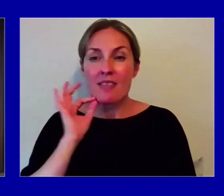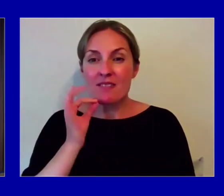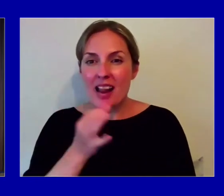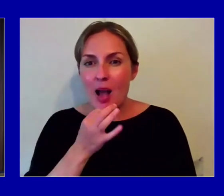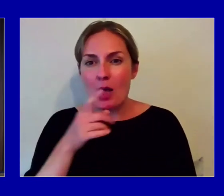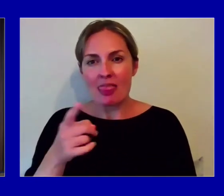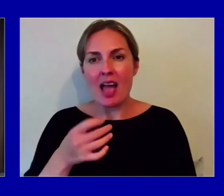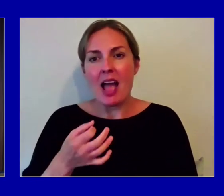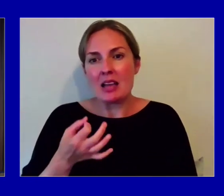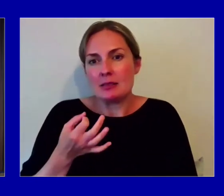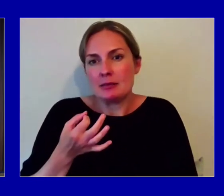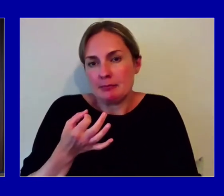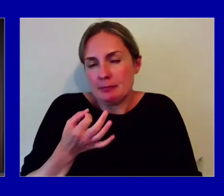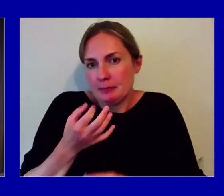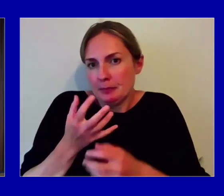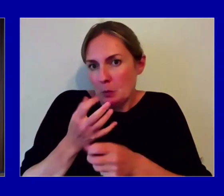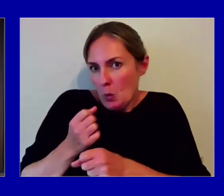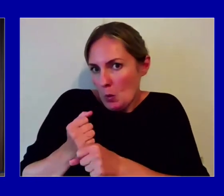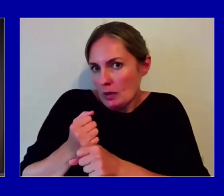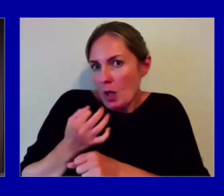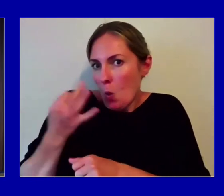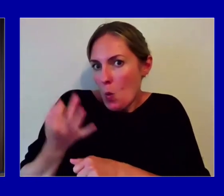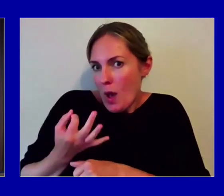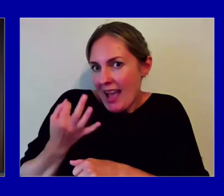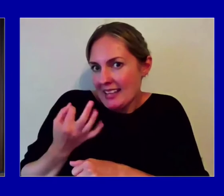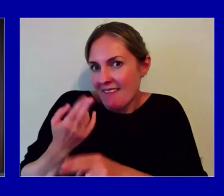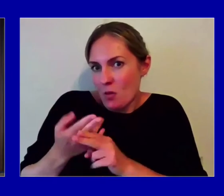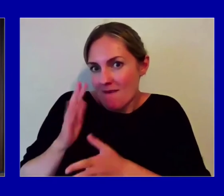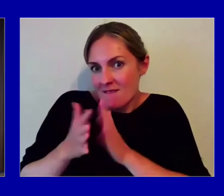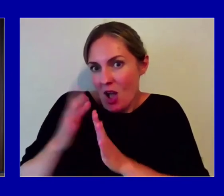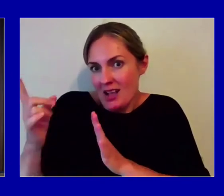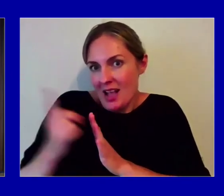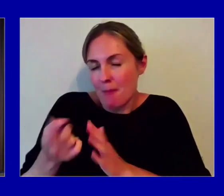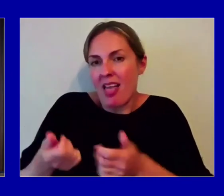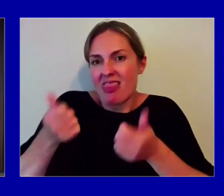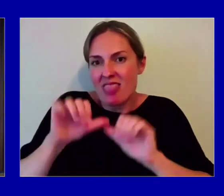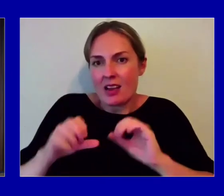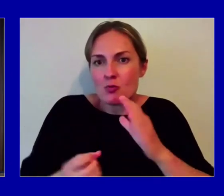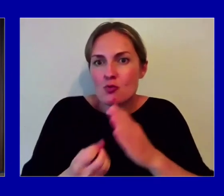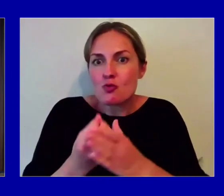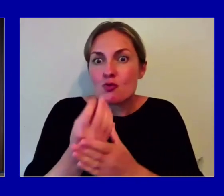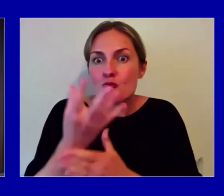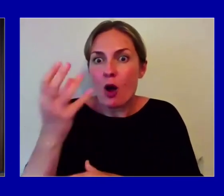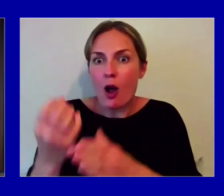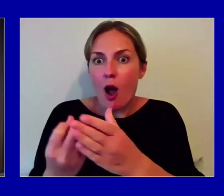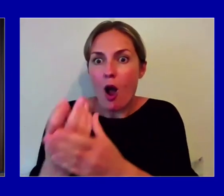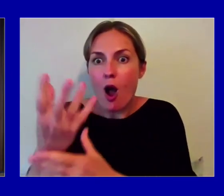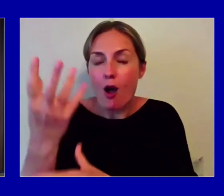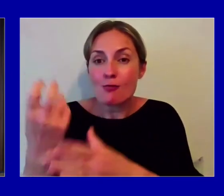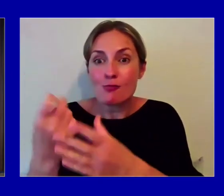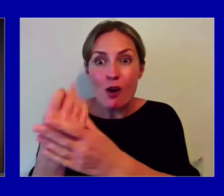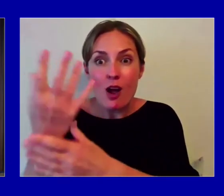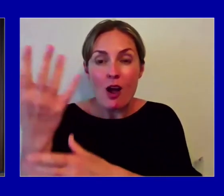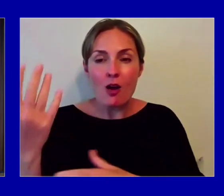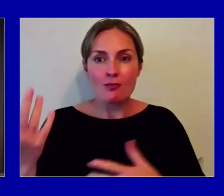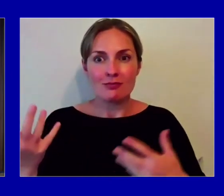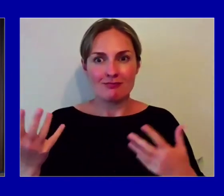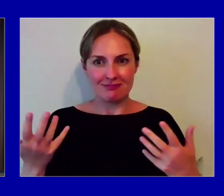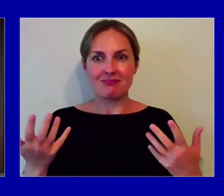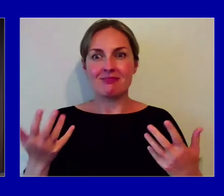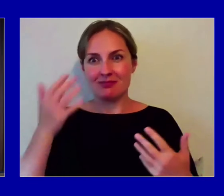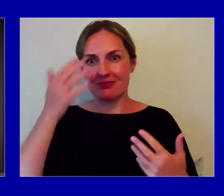fire wasn't hot enough to kill the soil. Um, they all came back with the first rain and the, the country is